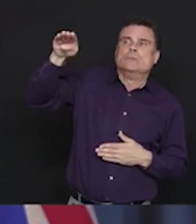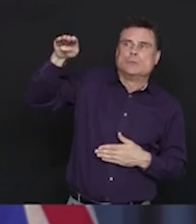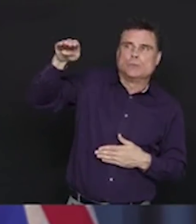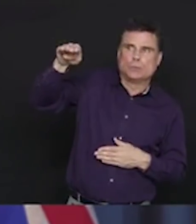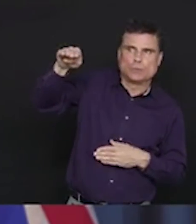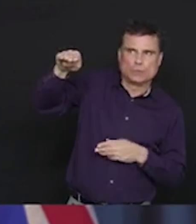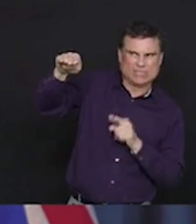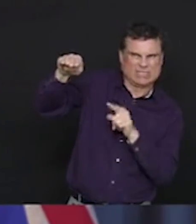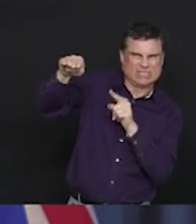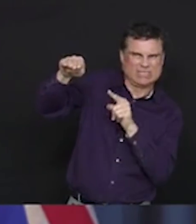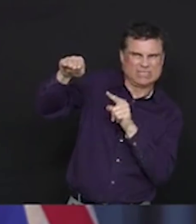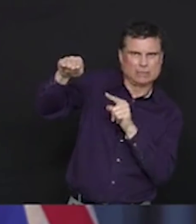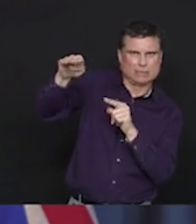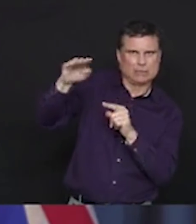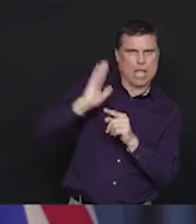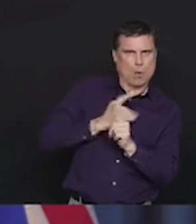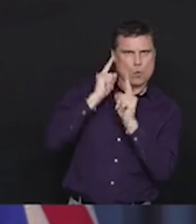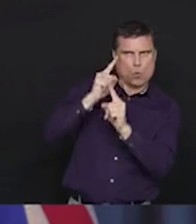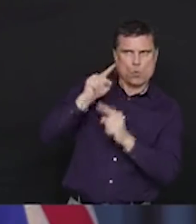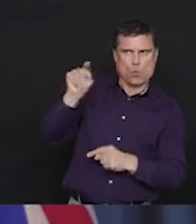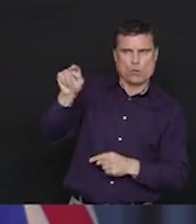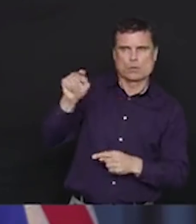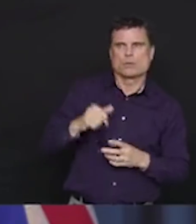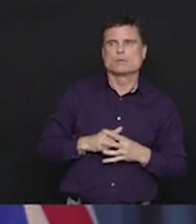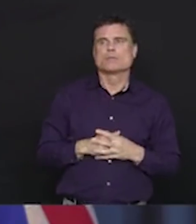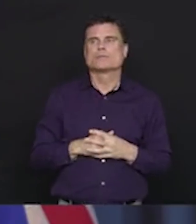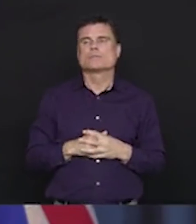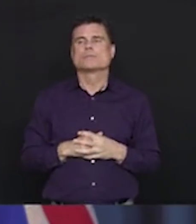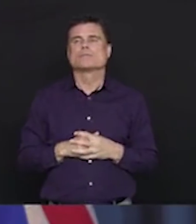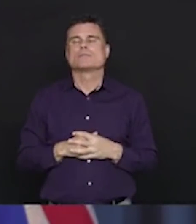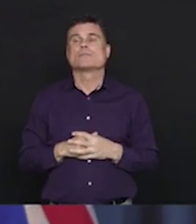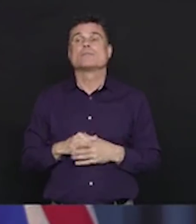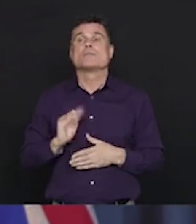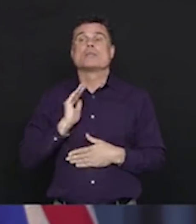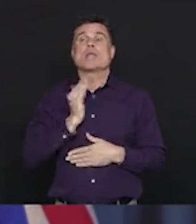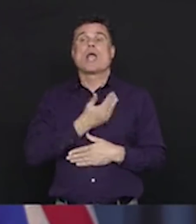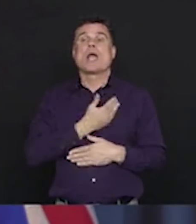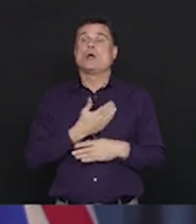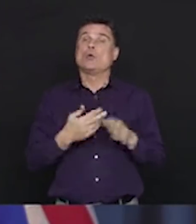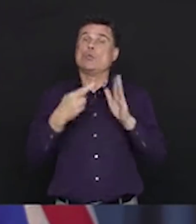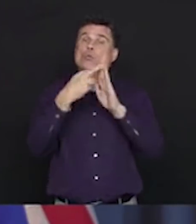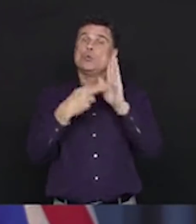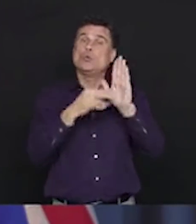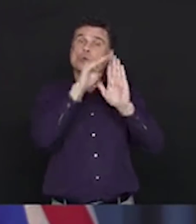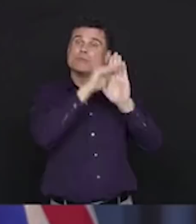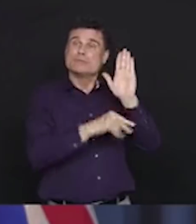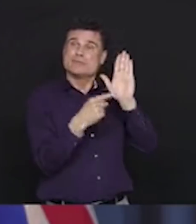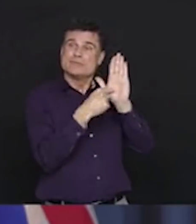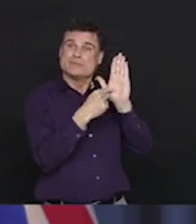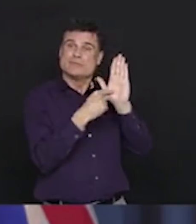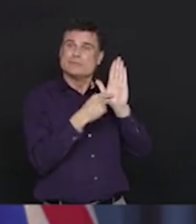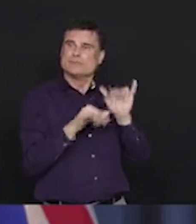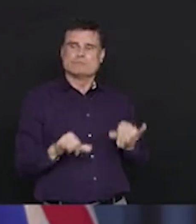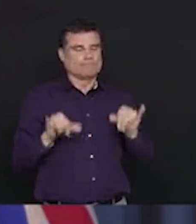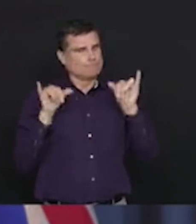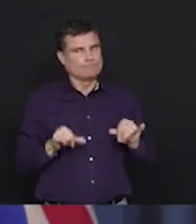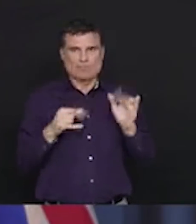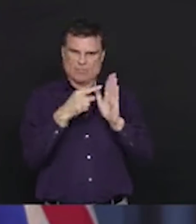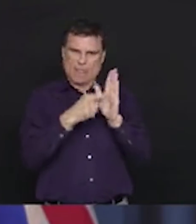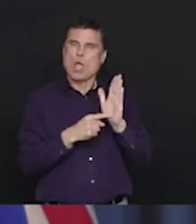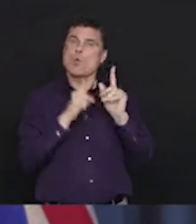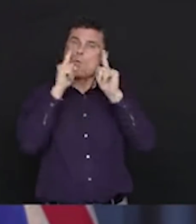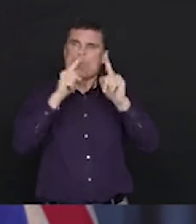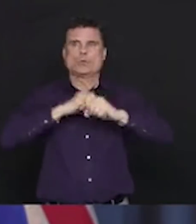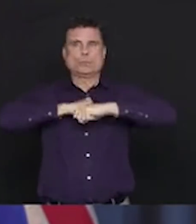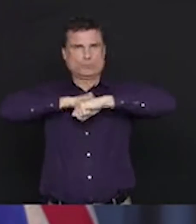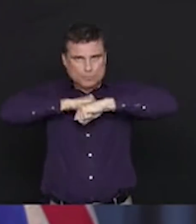in our community and allow us to find those outbreaks in the community, to make sure that people who